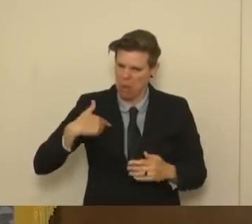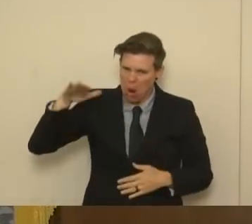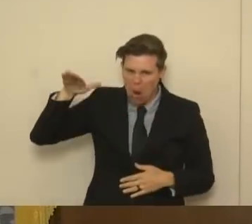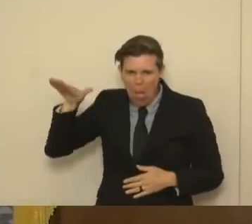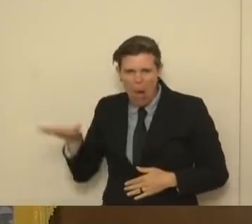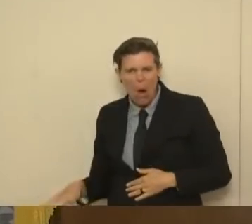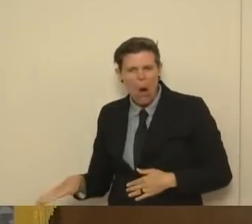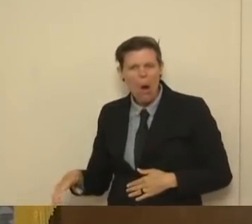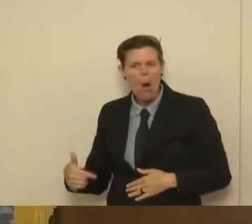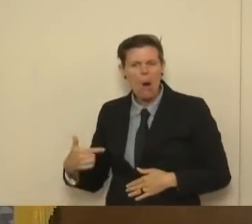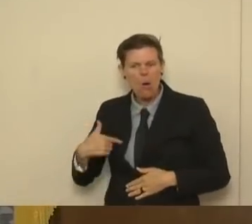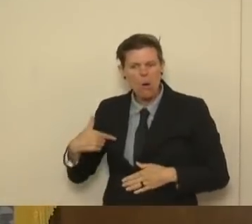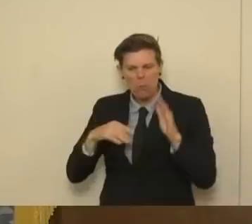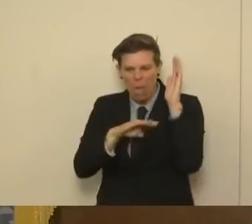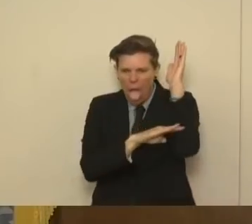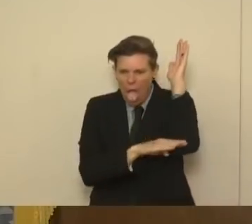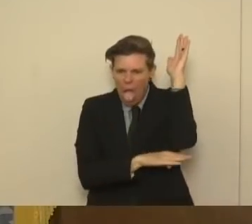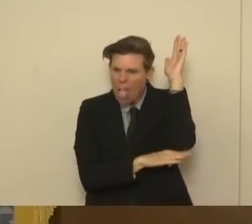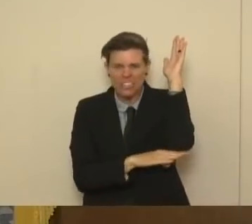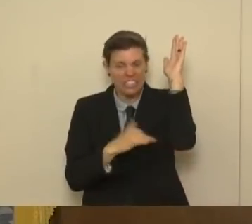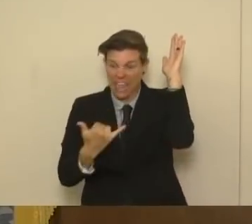beating all of our neighbors.